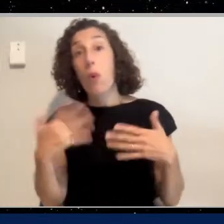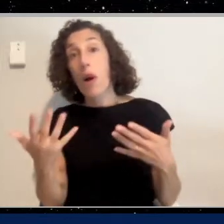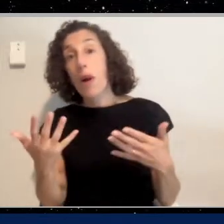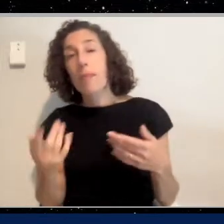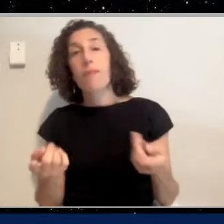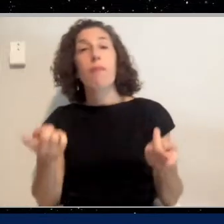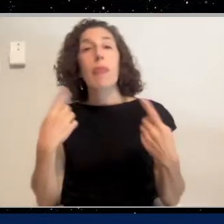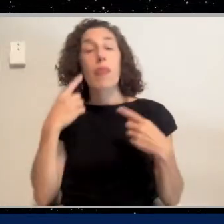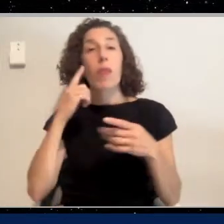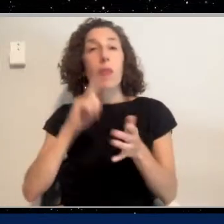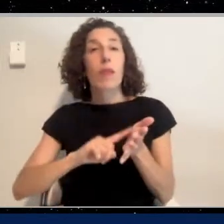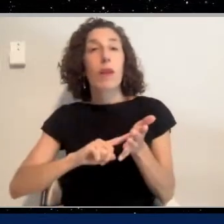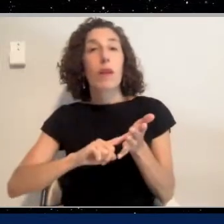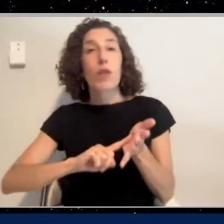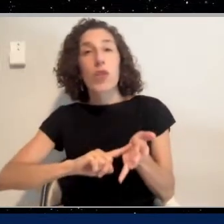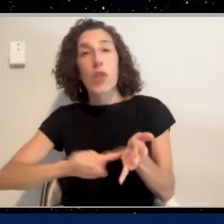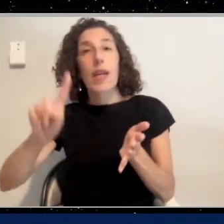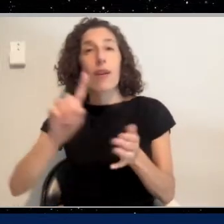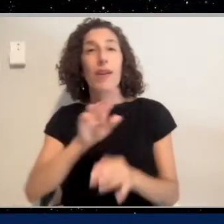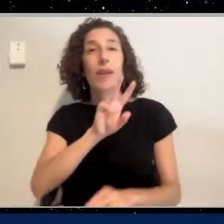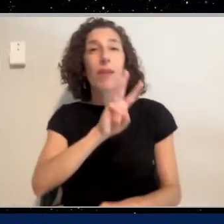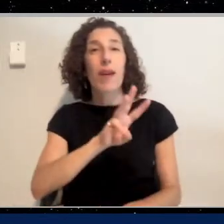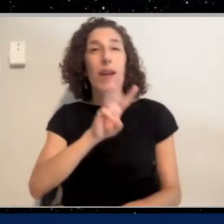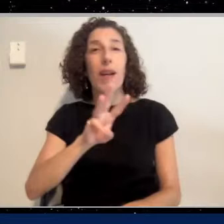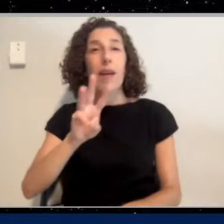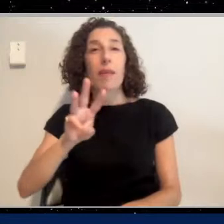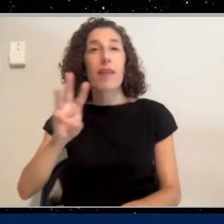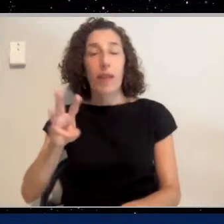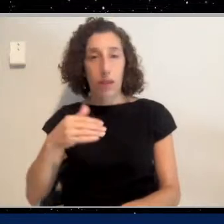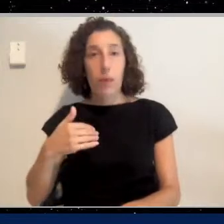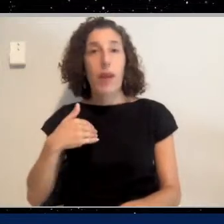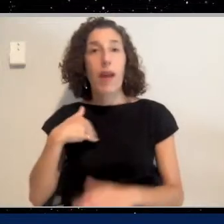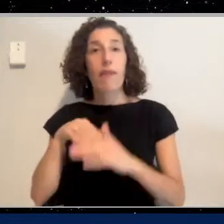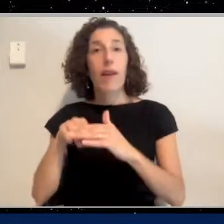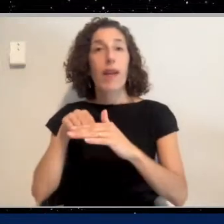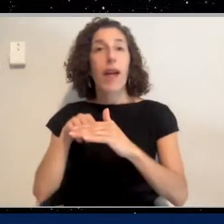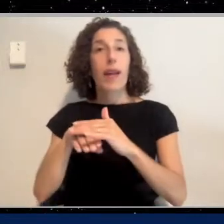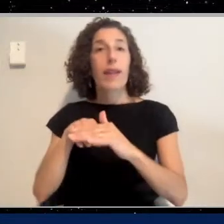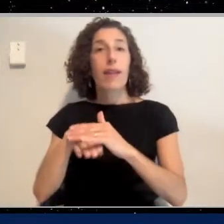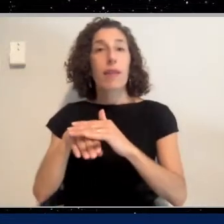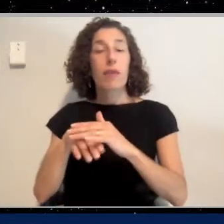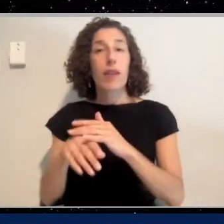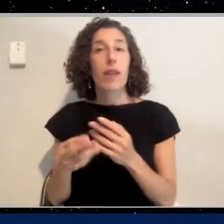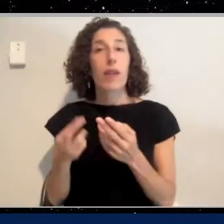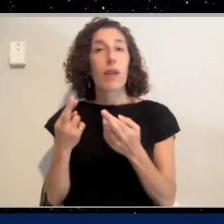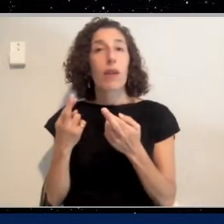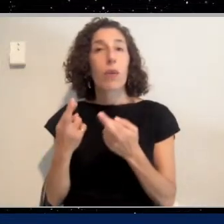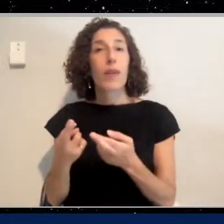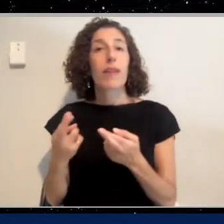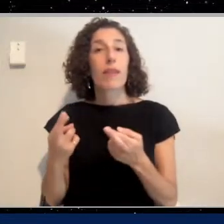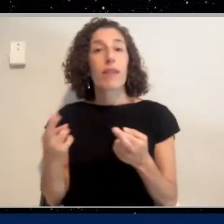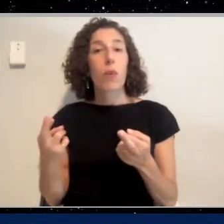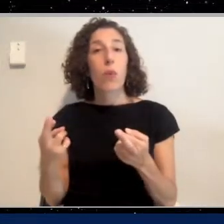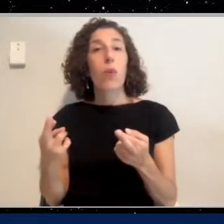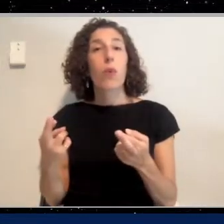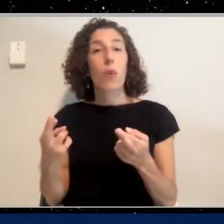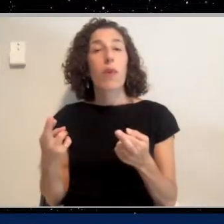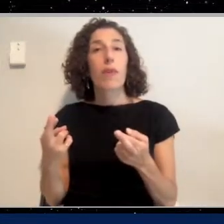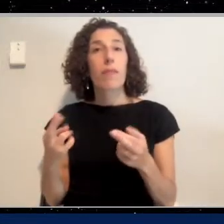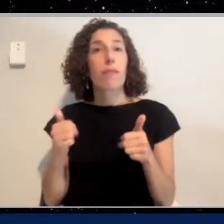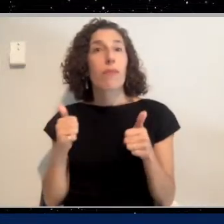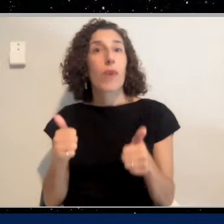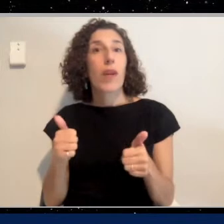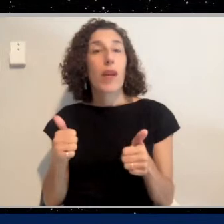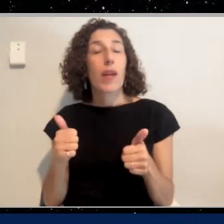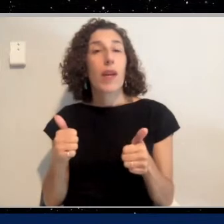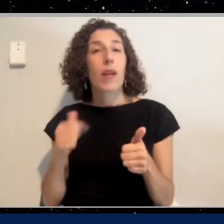our website. We have an accessibility resources page, and that gives you sort of a great breakdown